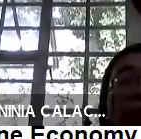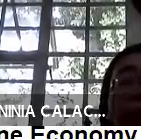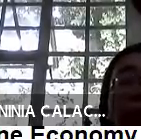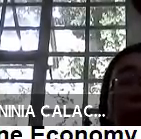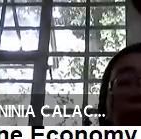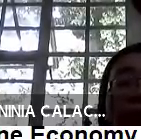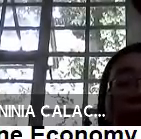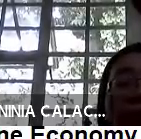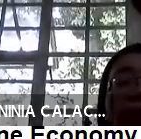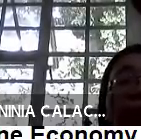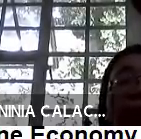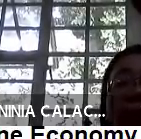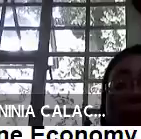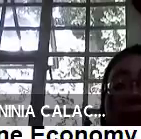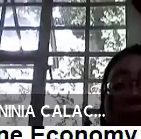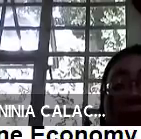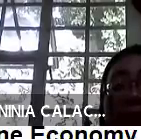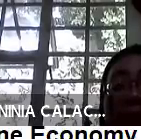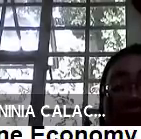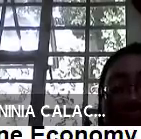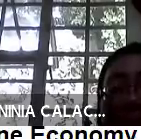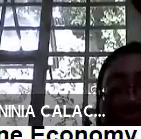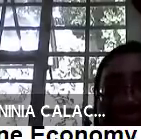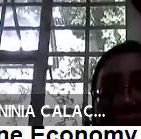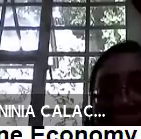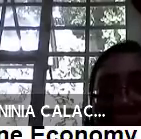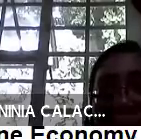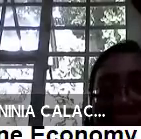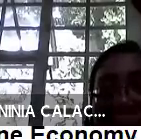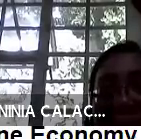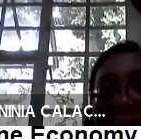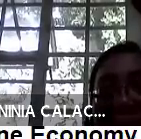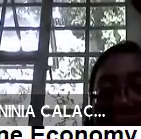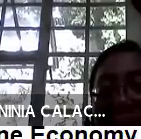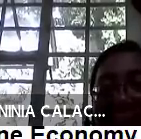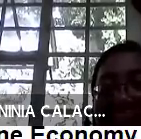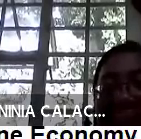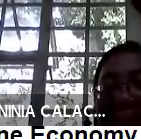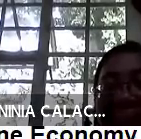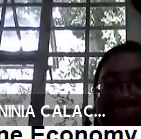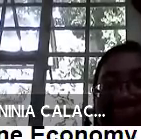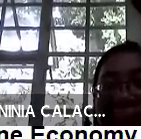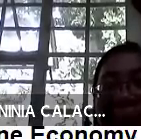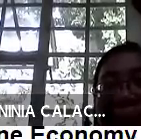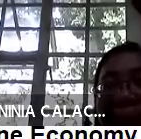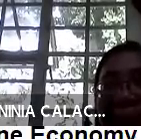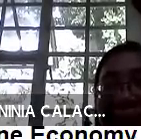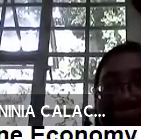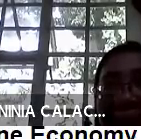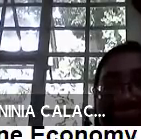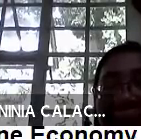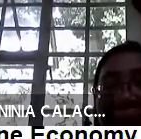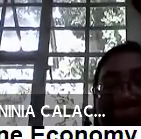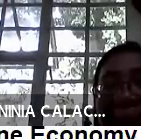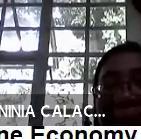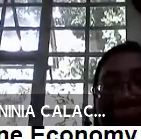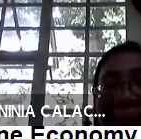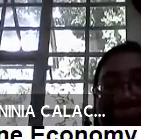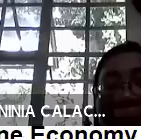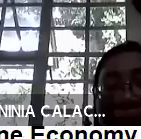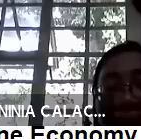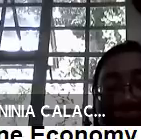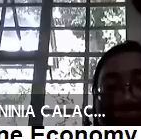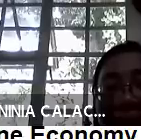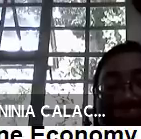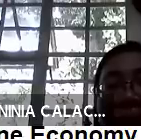to attend the conference. I sent 2 students last year, one from UST and the other one